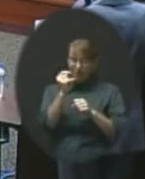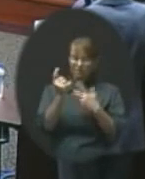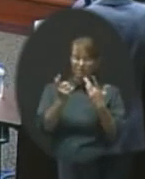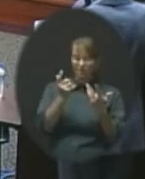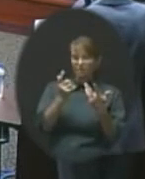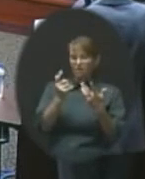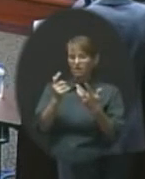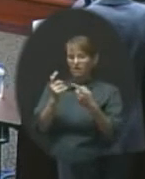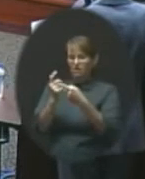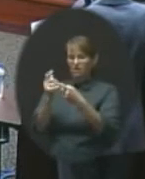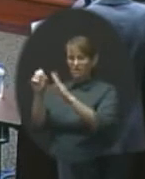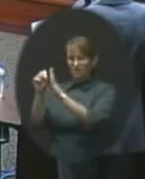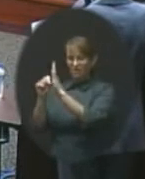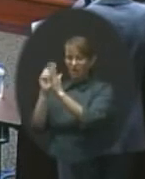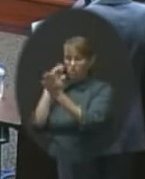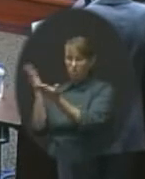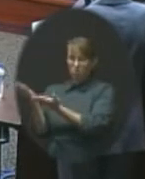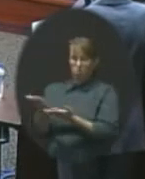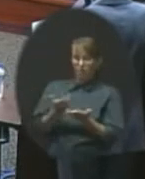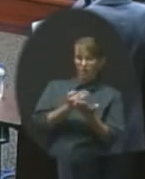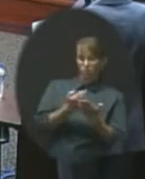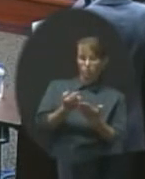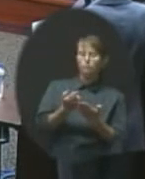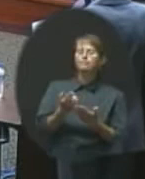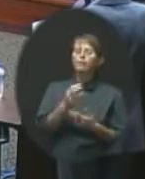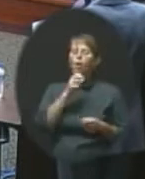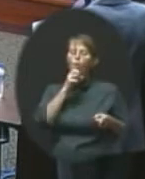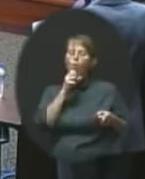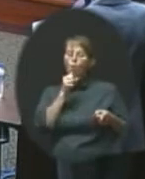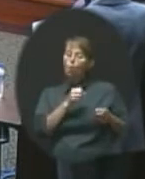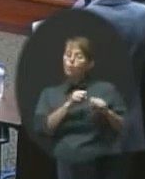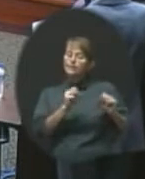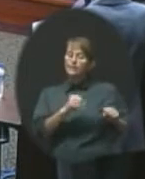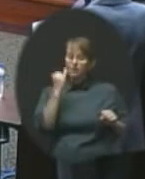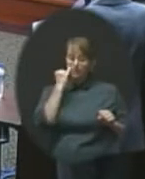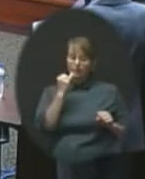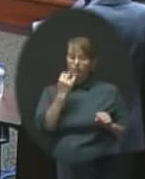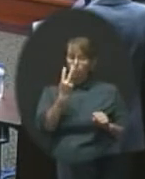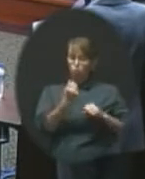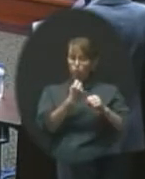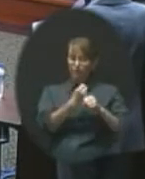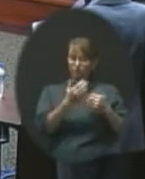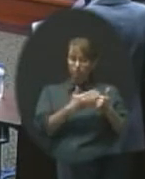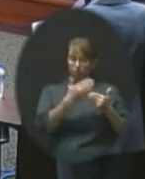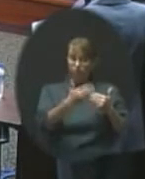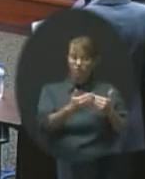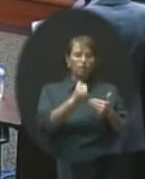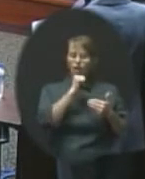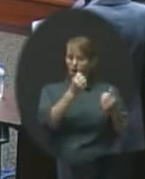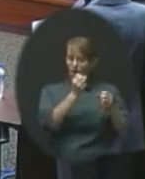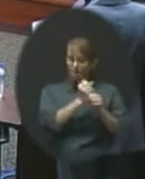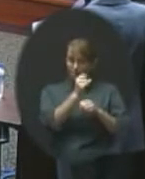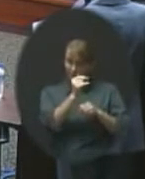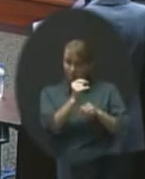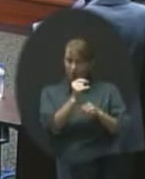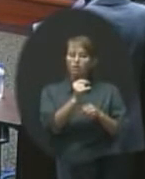old system, if you didn't make it for 2 years in a row, then you were on improvement. And so now, because there are four ways to make